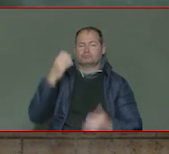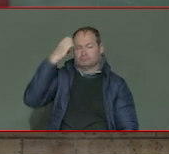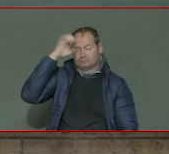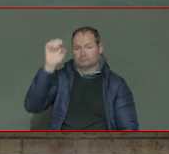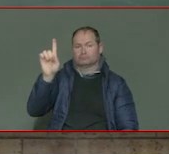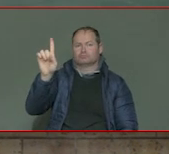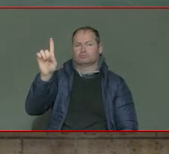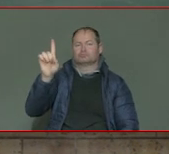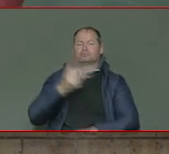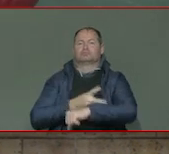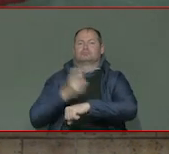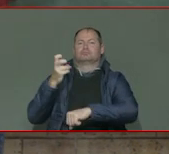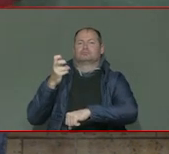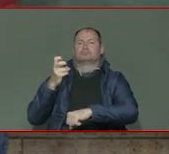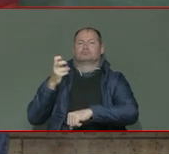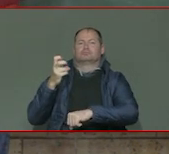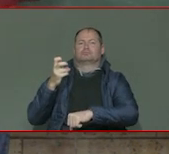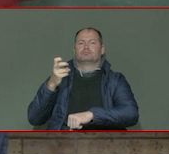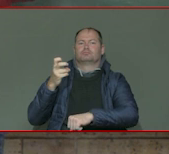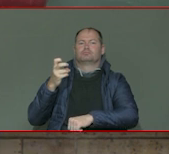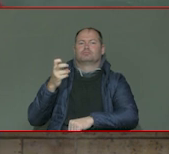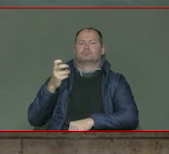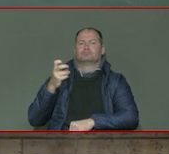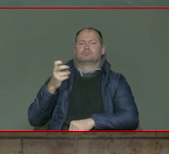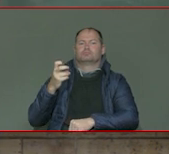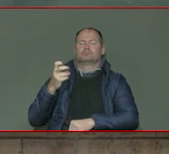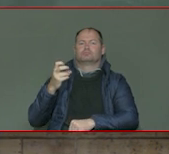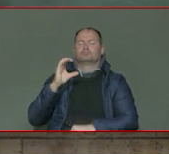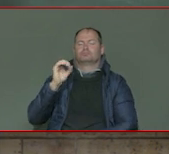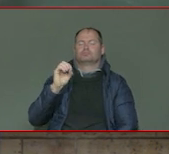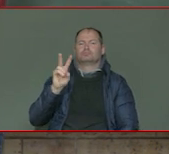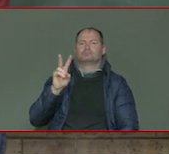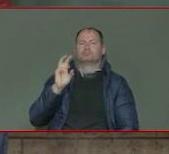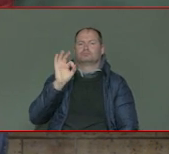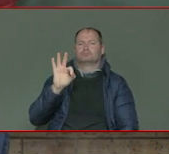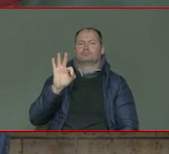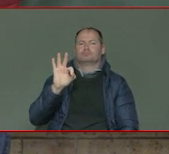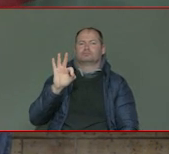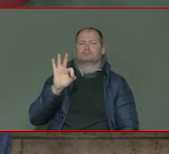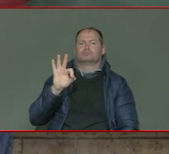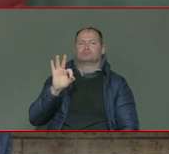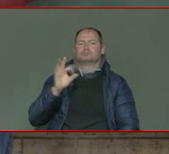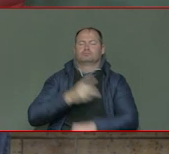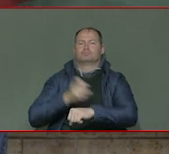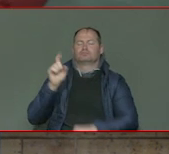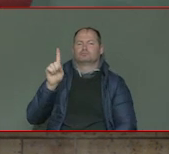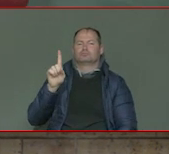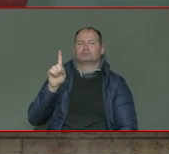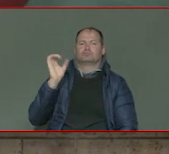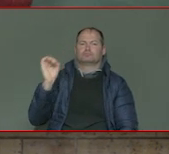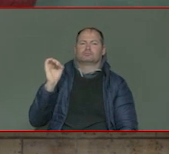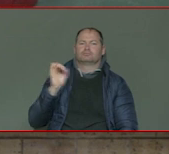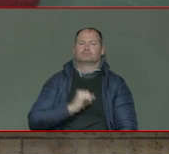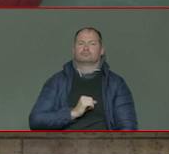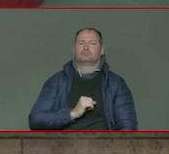1, what is the derivative? The coefficient, which is 3. What is the derivative of 1? So the